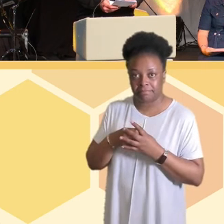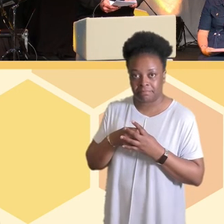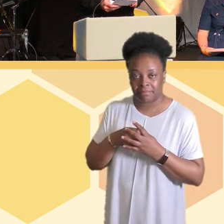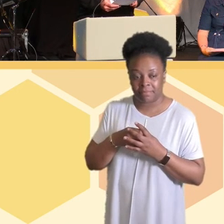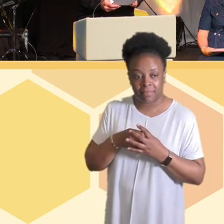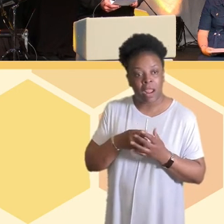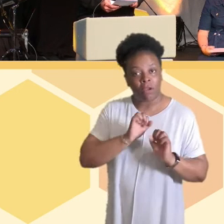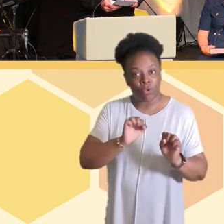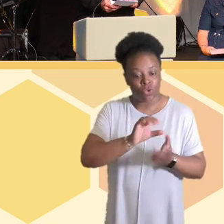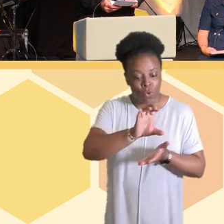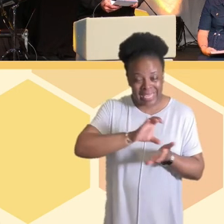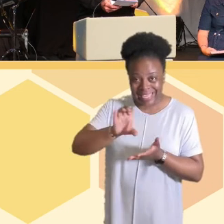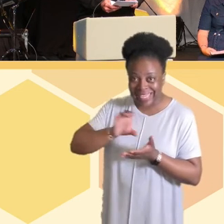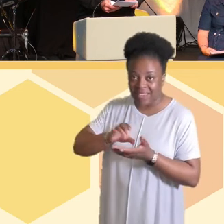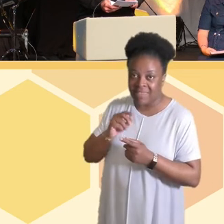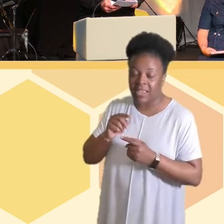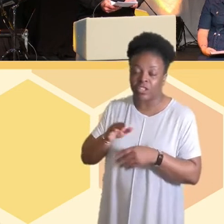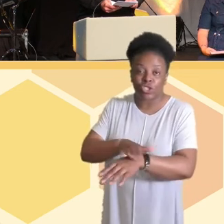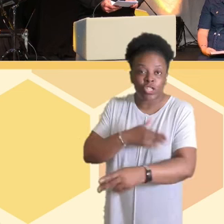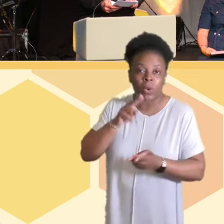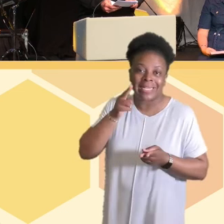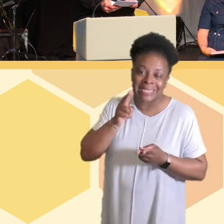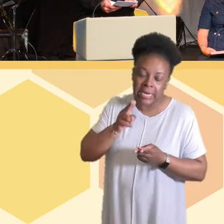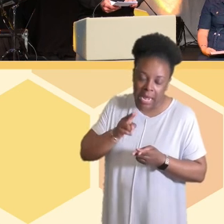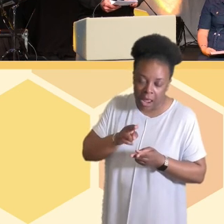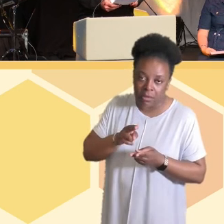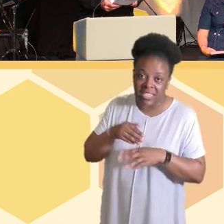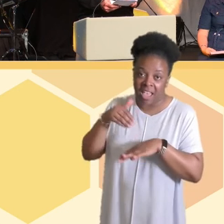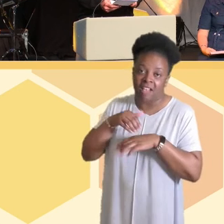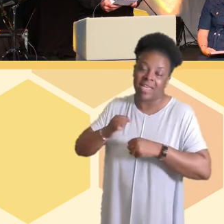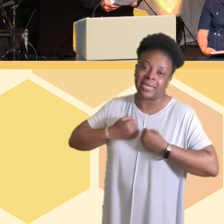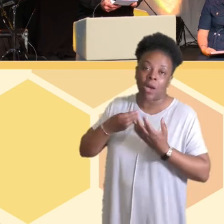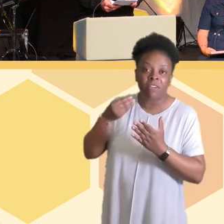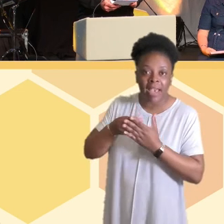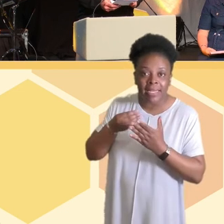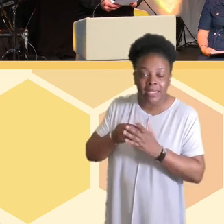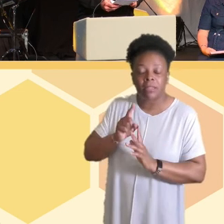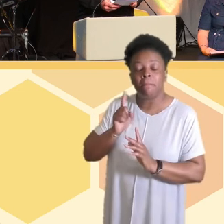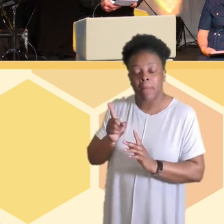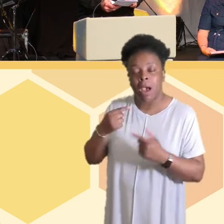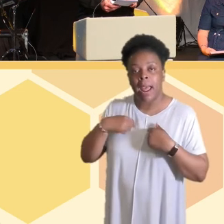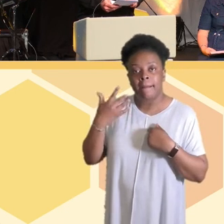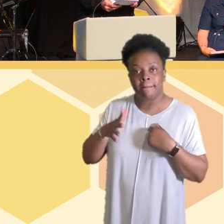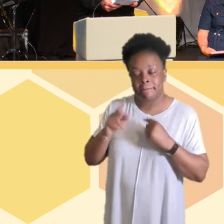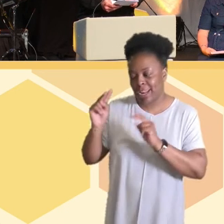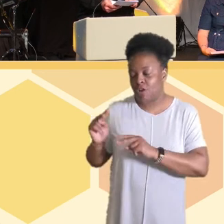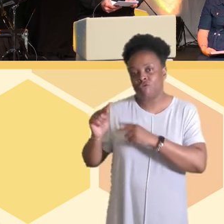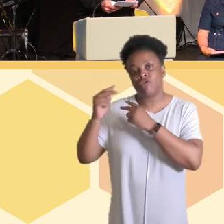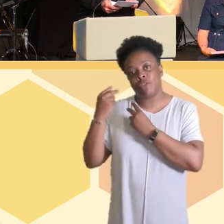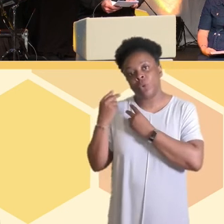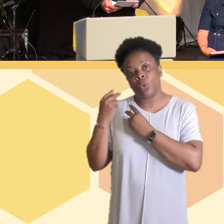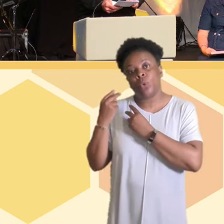year, which puts pressures on our finances. I have been looking at the giving over recent years, and